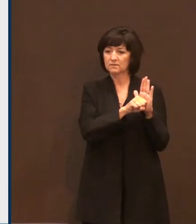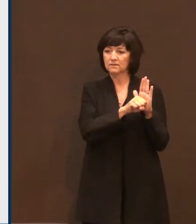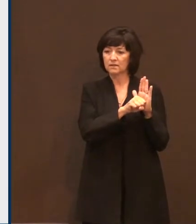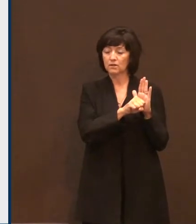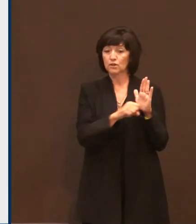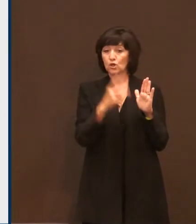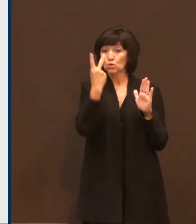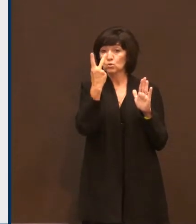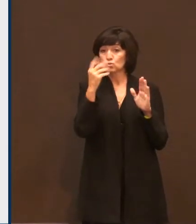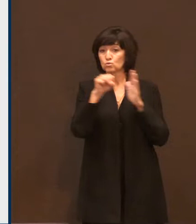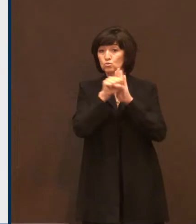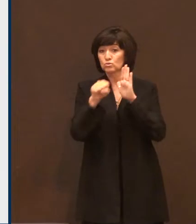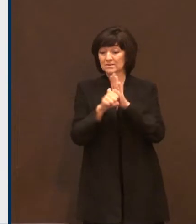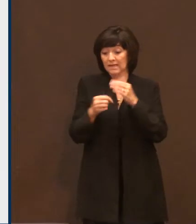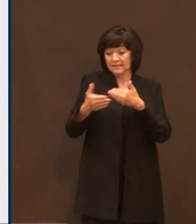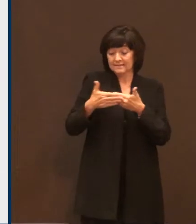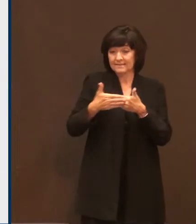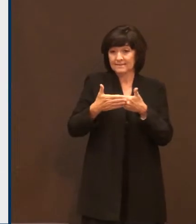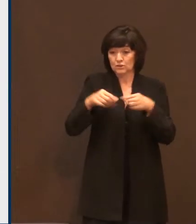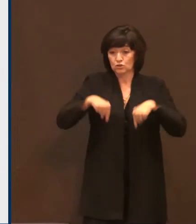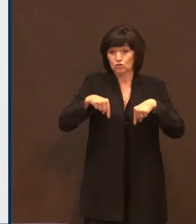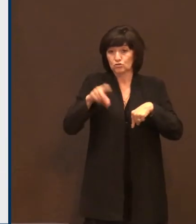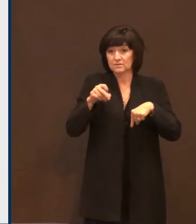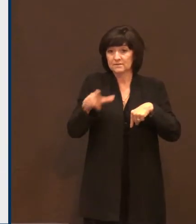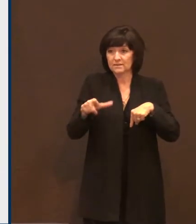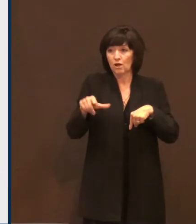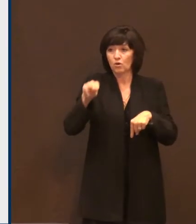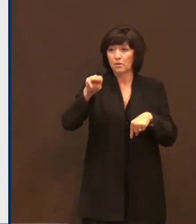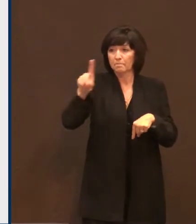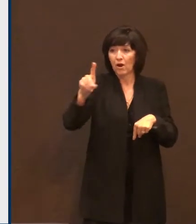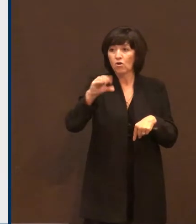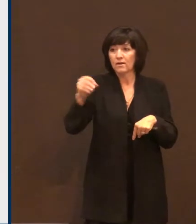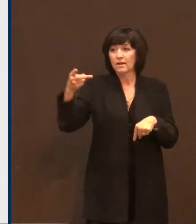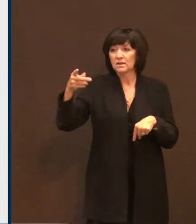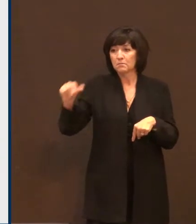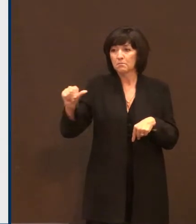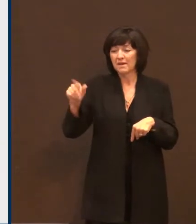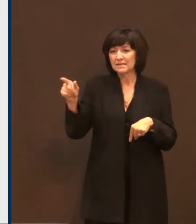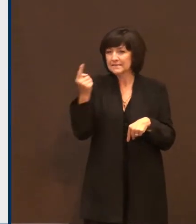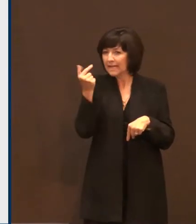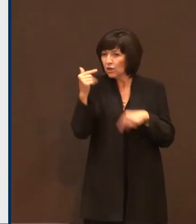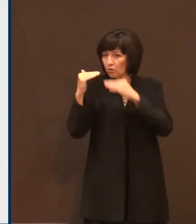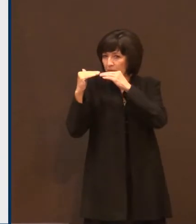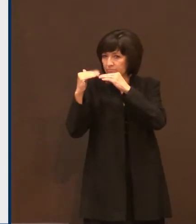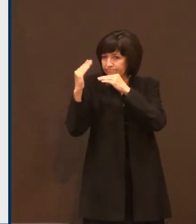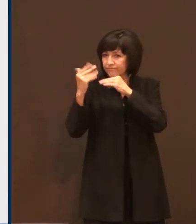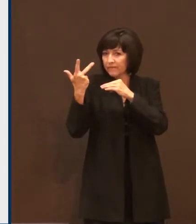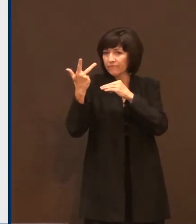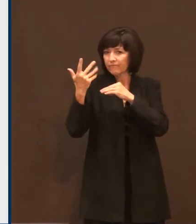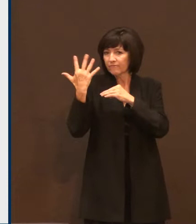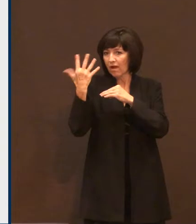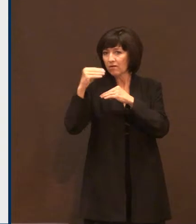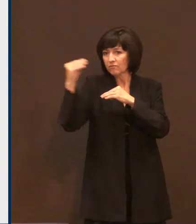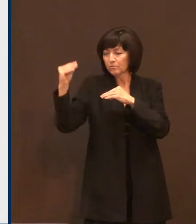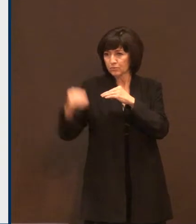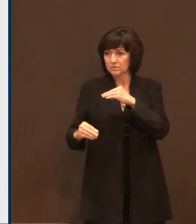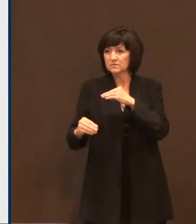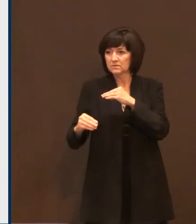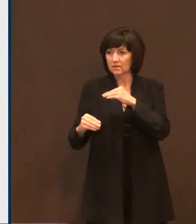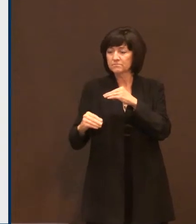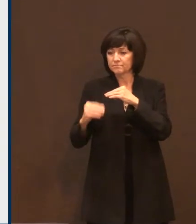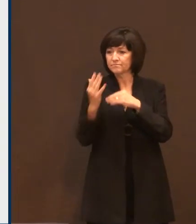us, Maryland and Pennsylvania, which were just slightly above that break point at 5%, and going all the way up